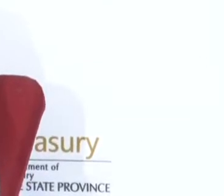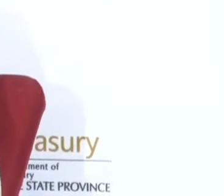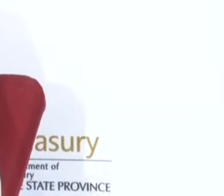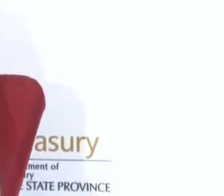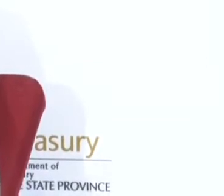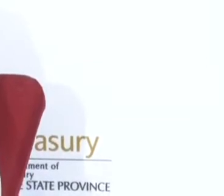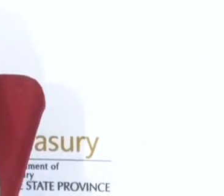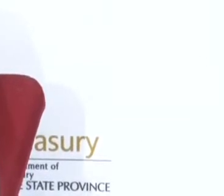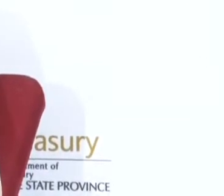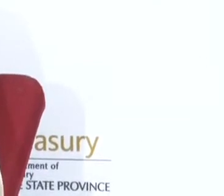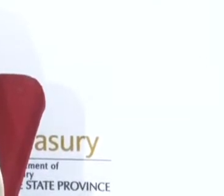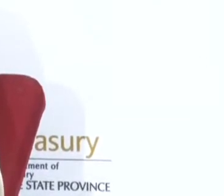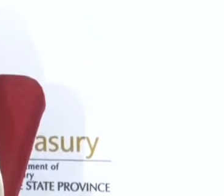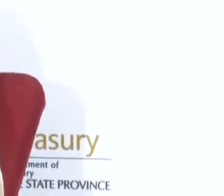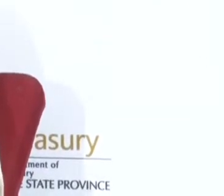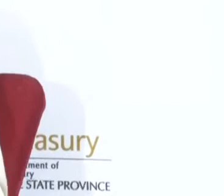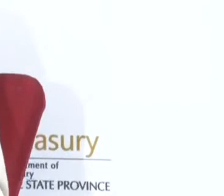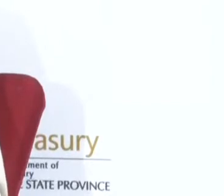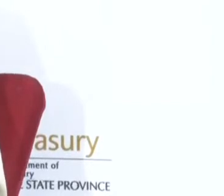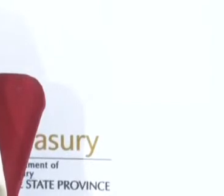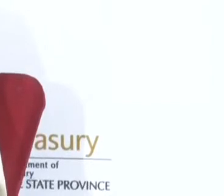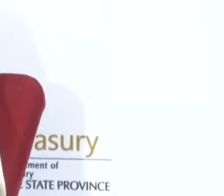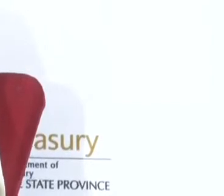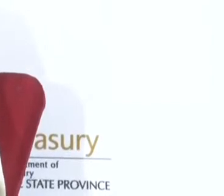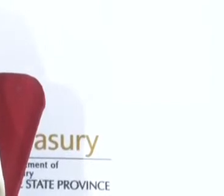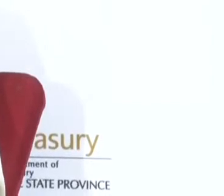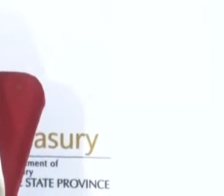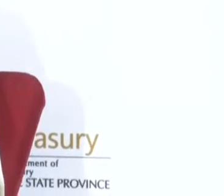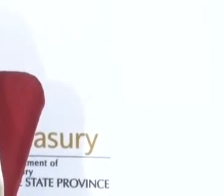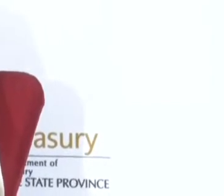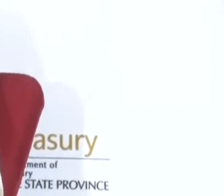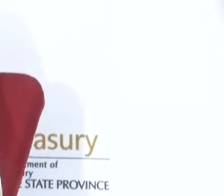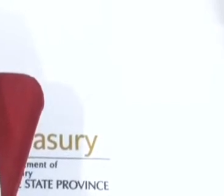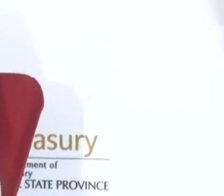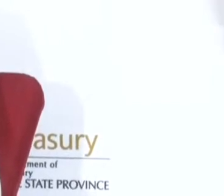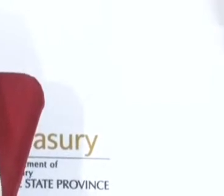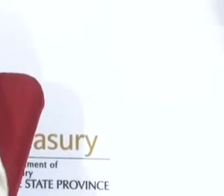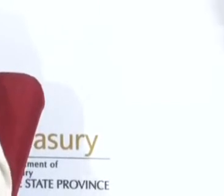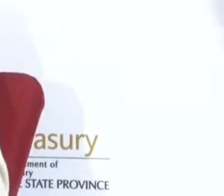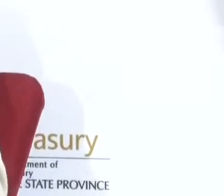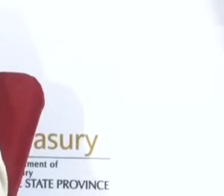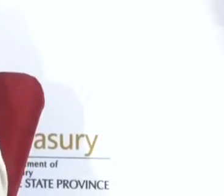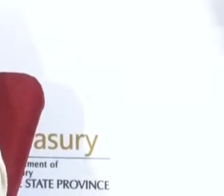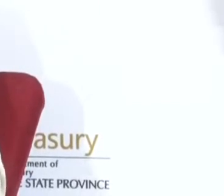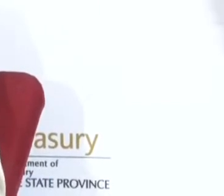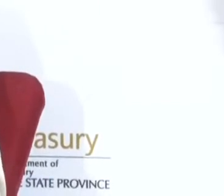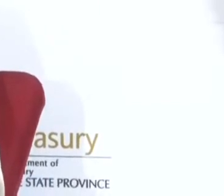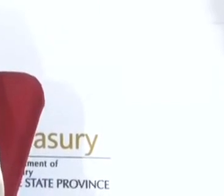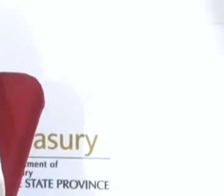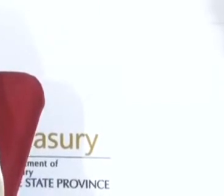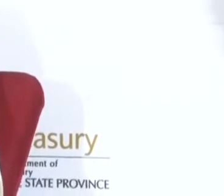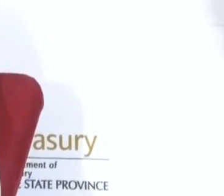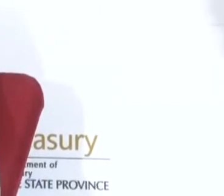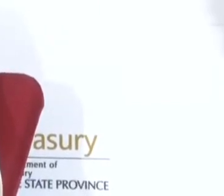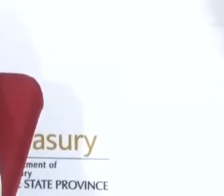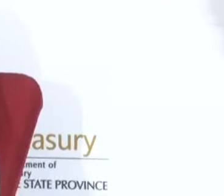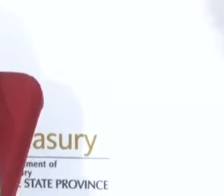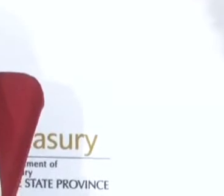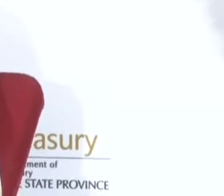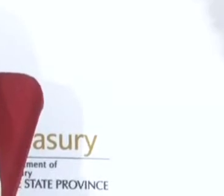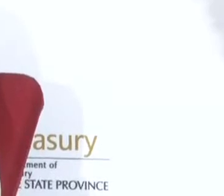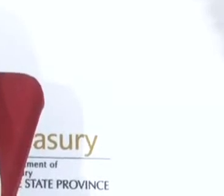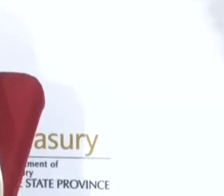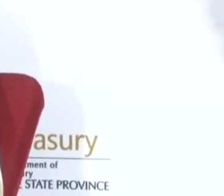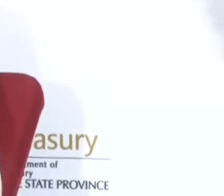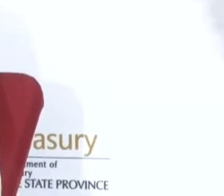of governance and the training that I've also heard from the same university of Nigeria that's happening, I'm very excited about that as well because it just